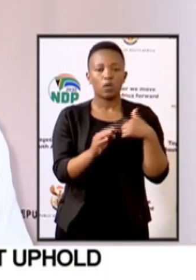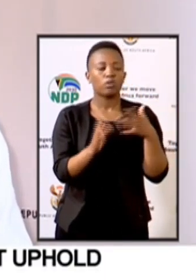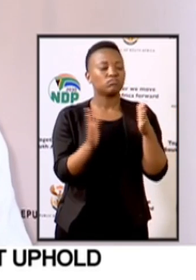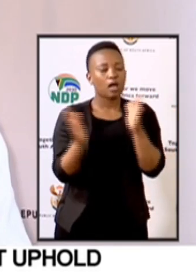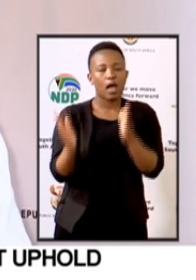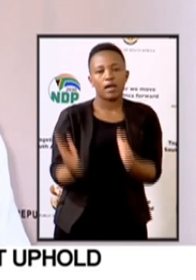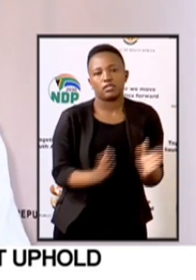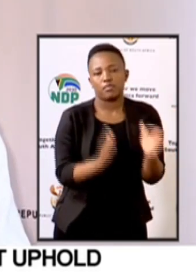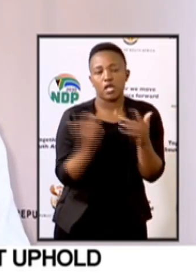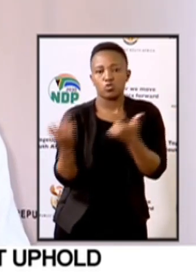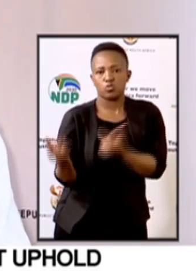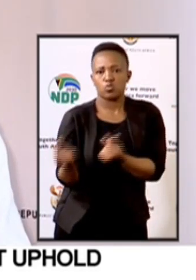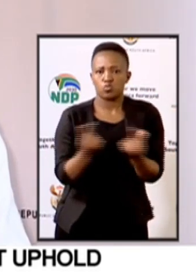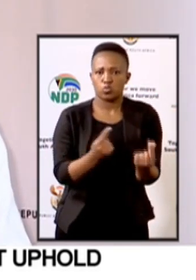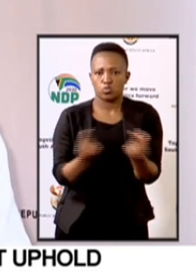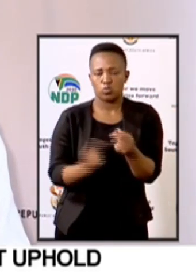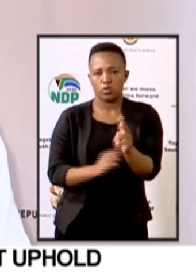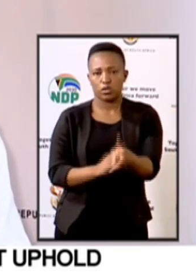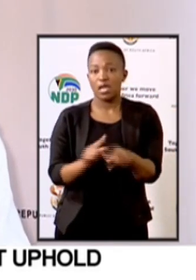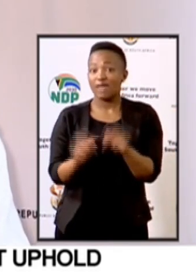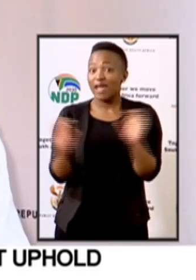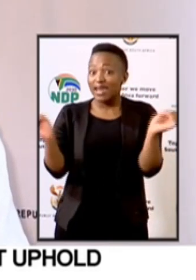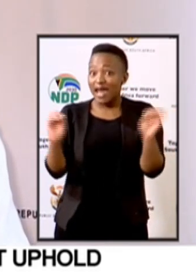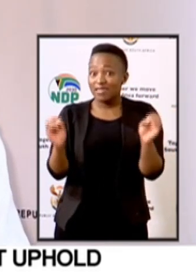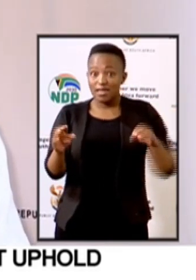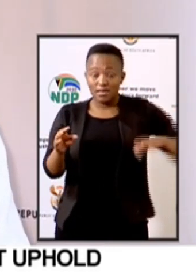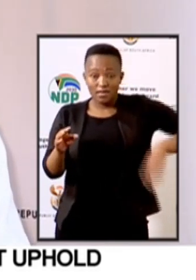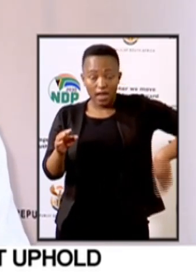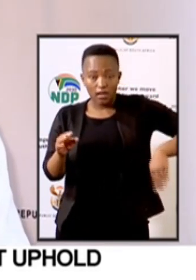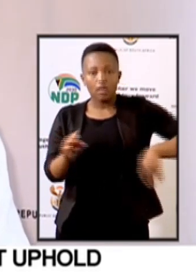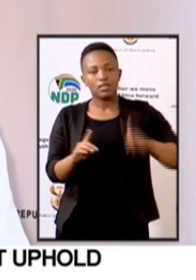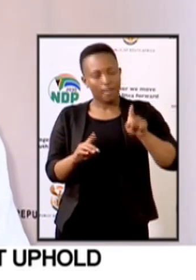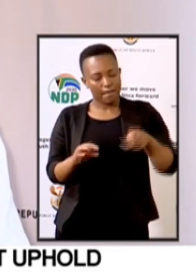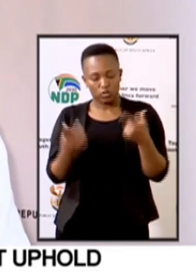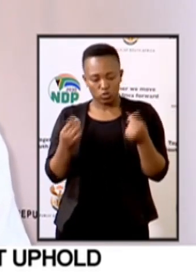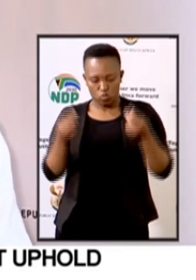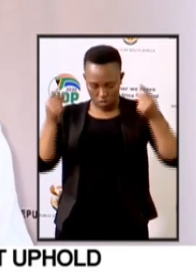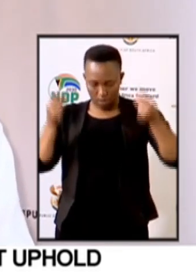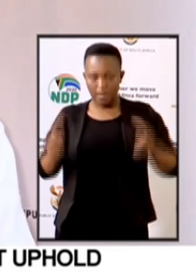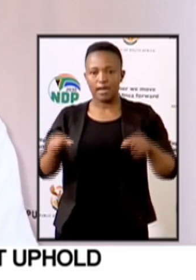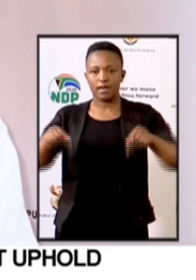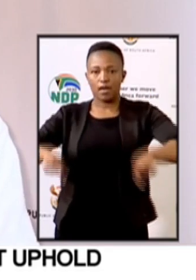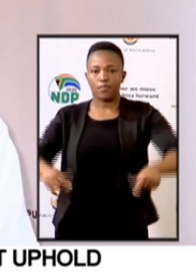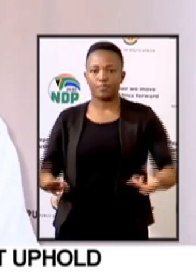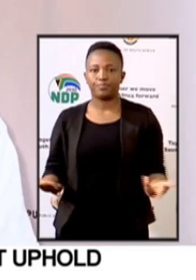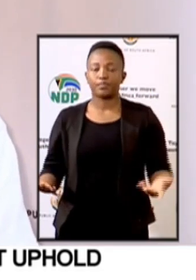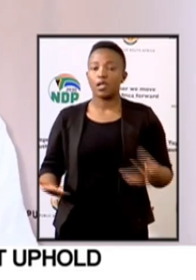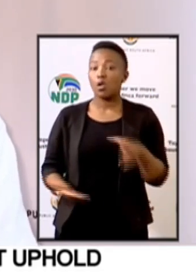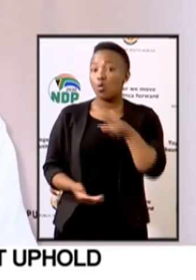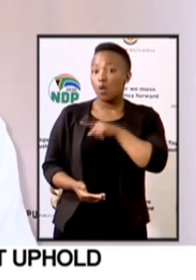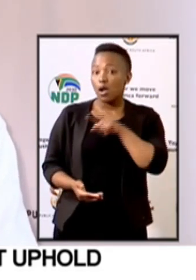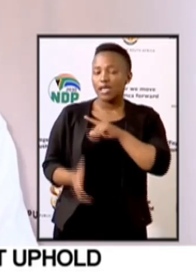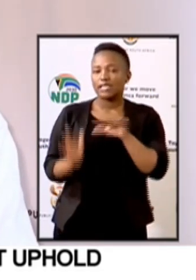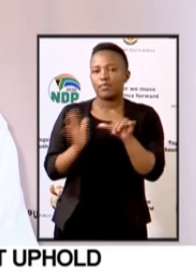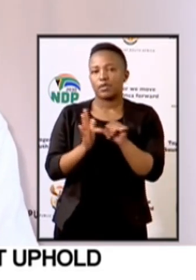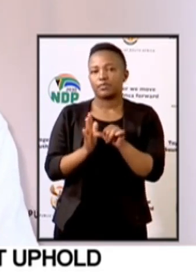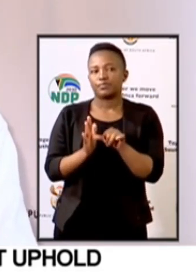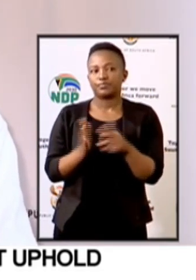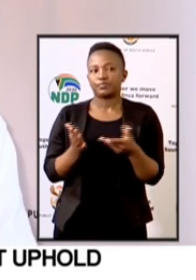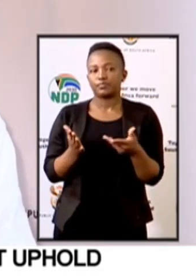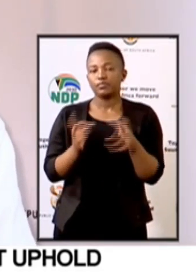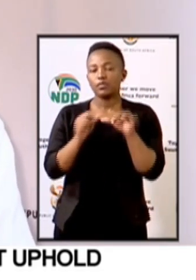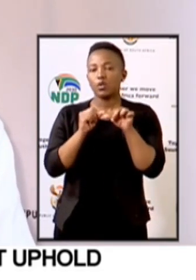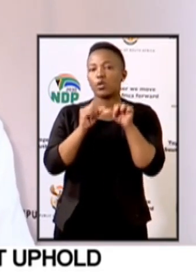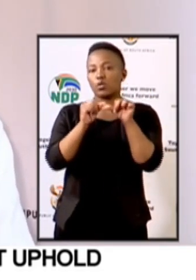where they have not been made, they must be made with immediate effect, because it is necessary that we carry